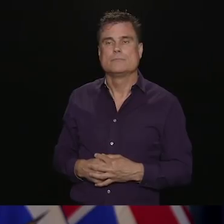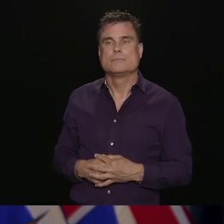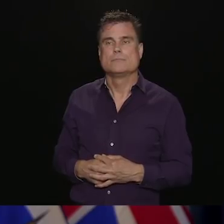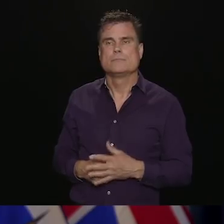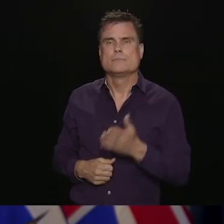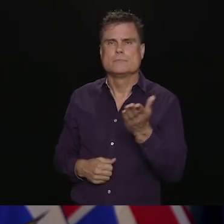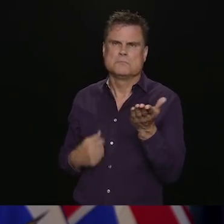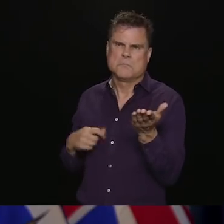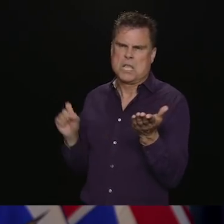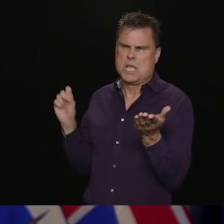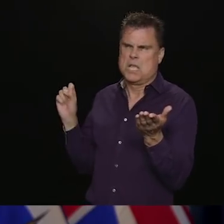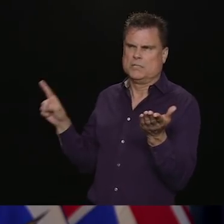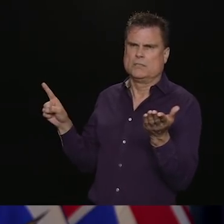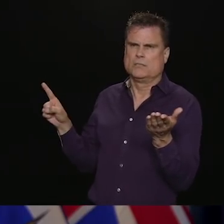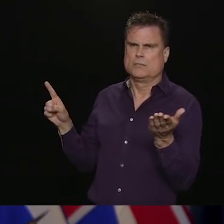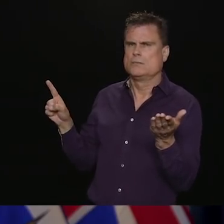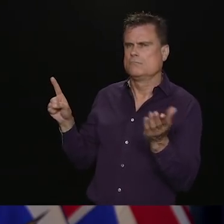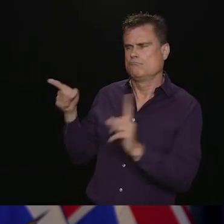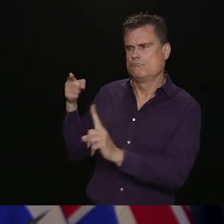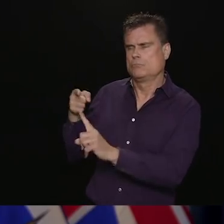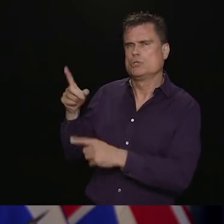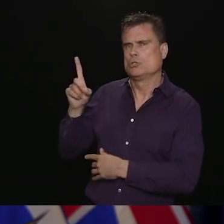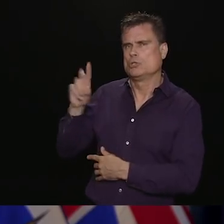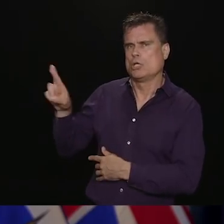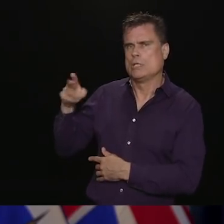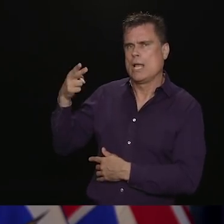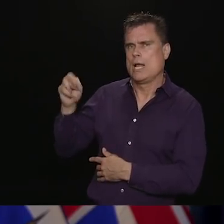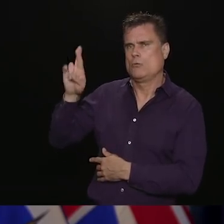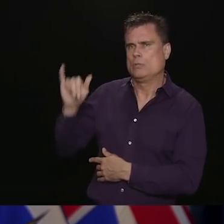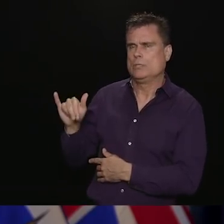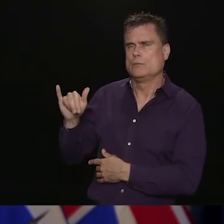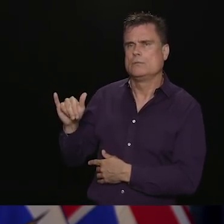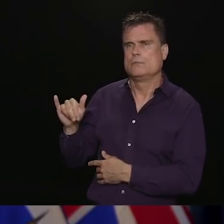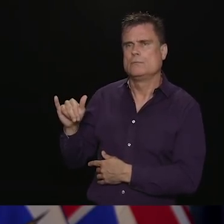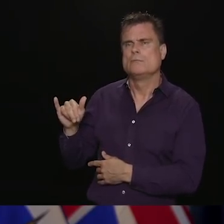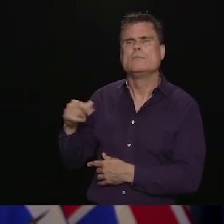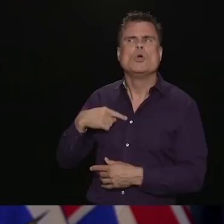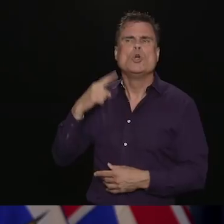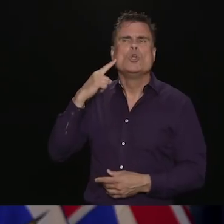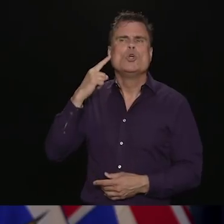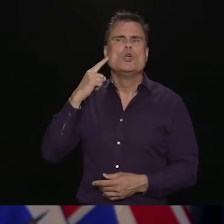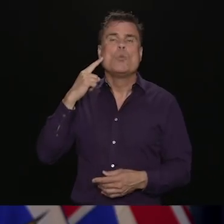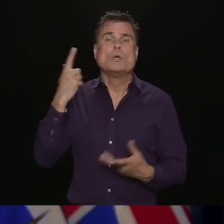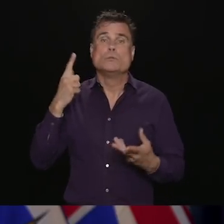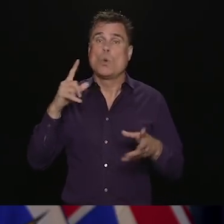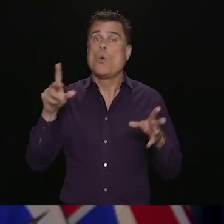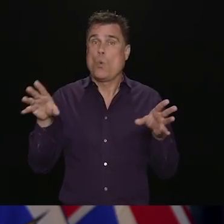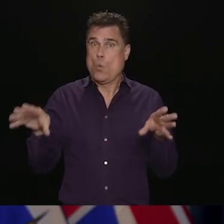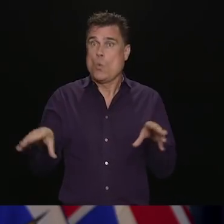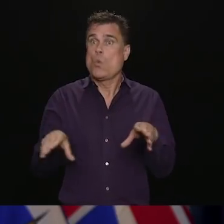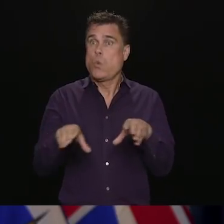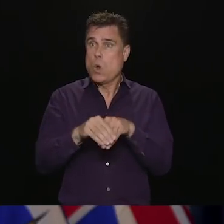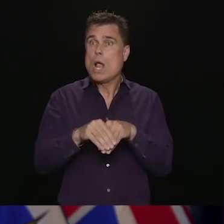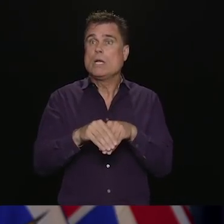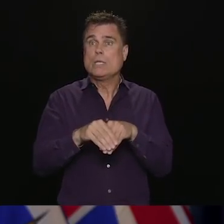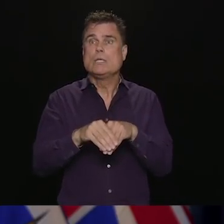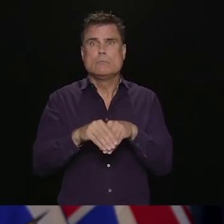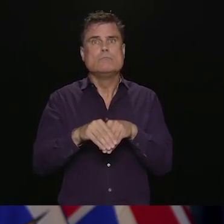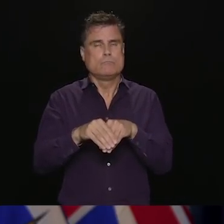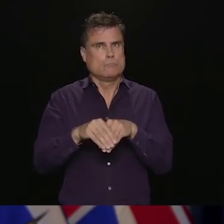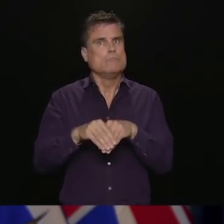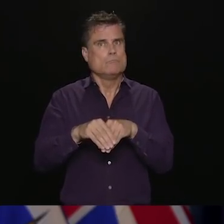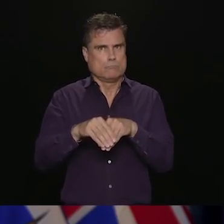Dr. Henry, we are hearing about a South Asian wedding that may be at the center of another outbreak. Lots of videos going around social media showing people dancing close